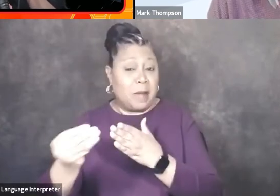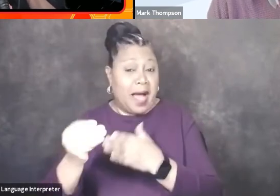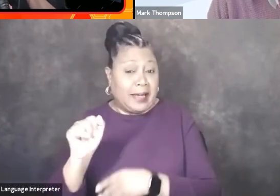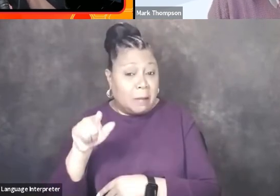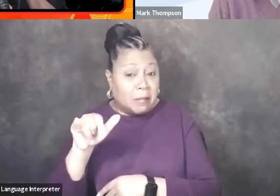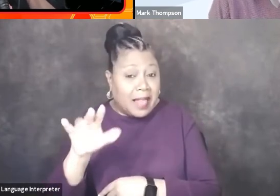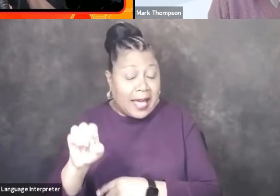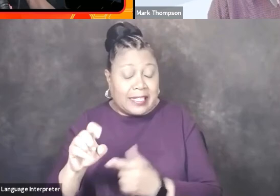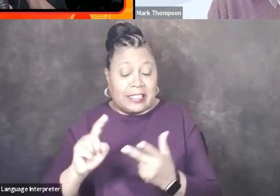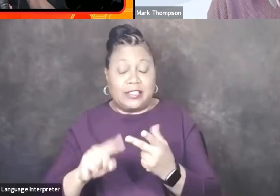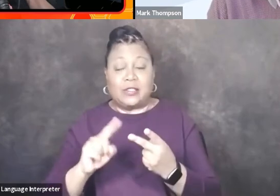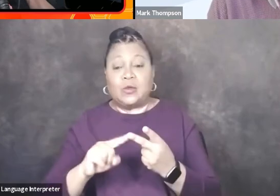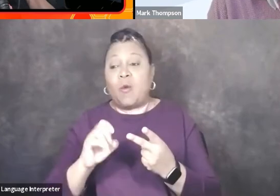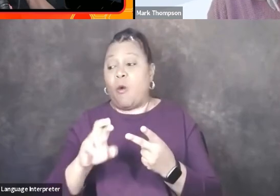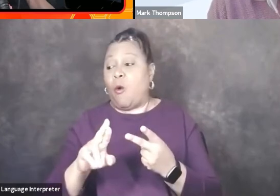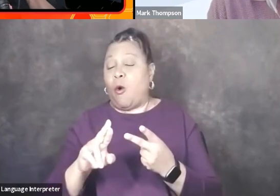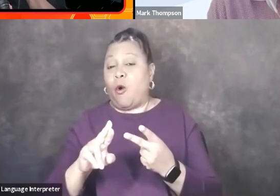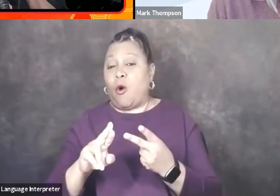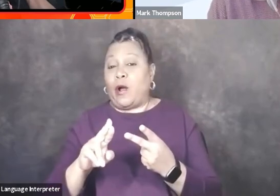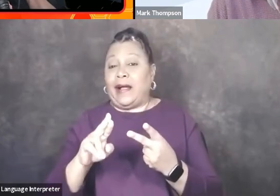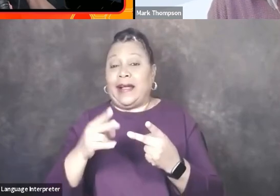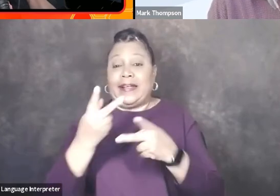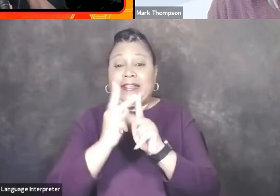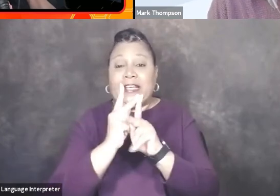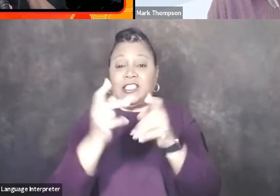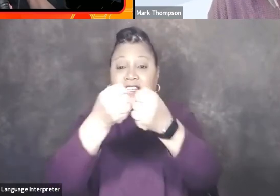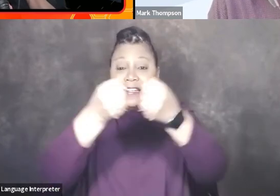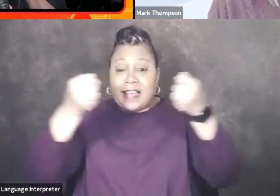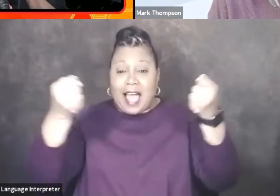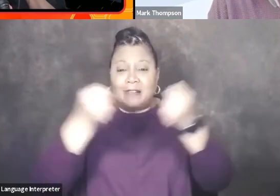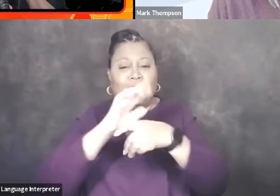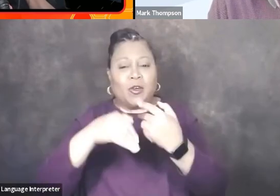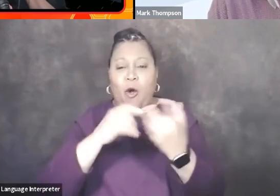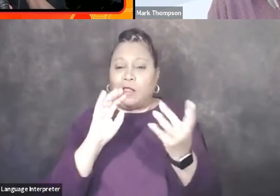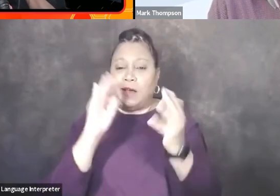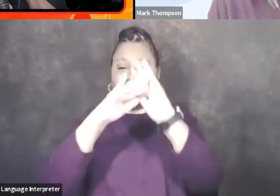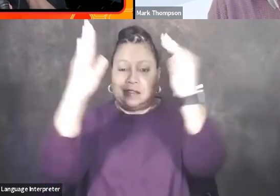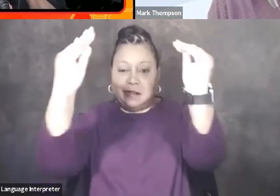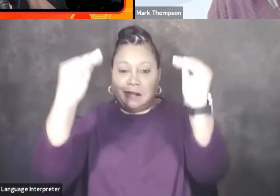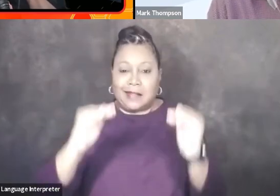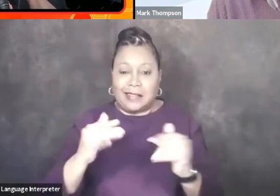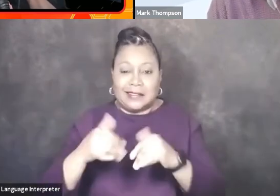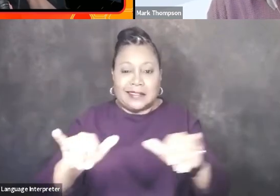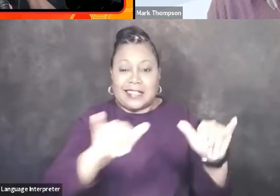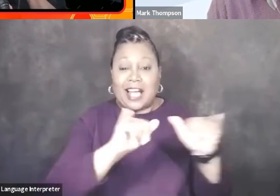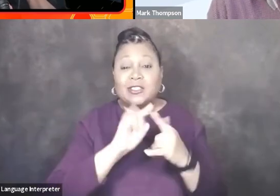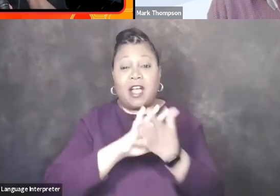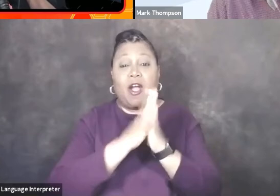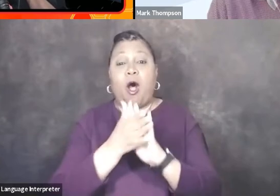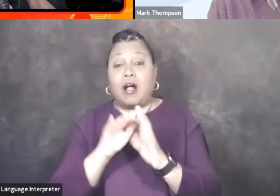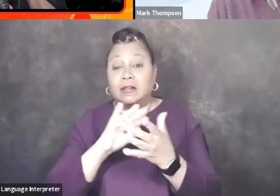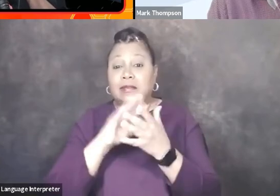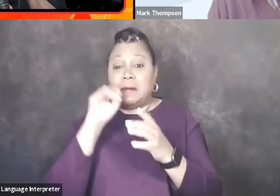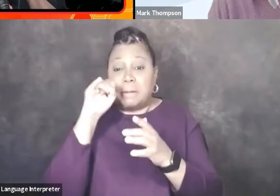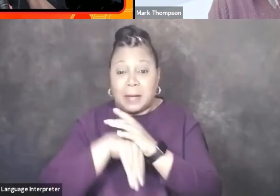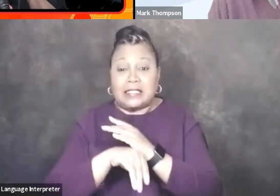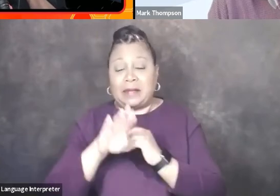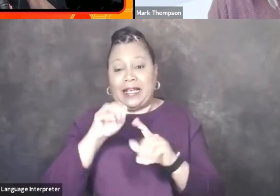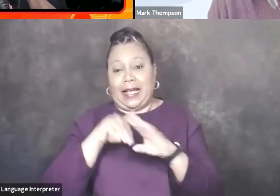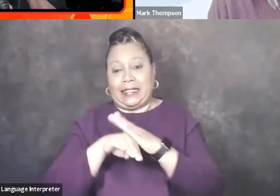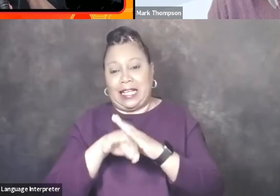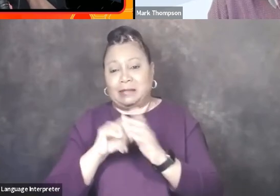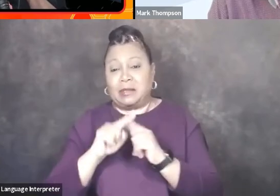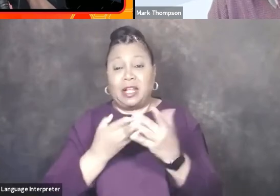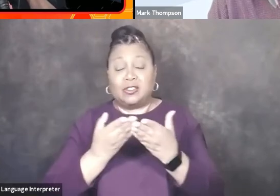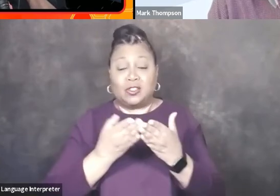appliance or kitchen cabinetry, they've all adjusted their standards so that they are accessible because they serve both commercial